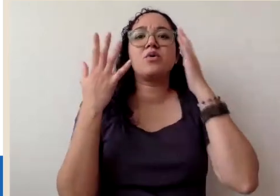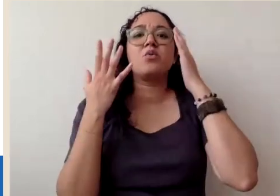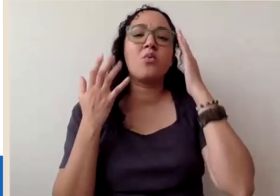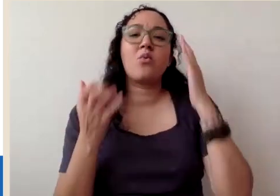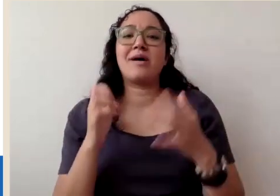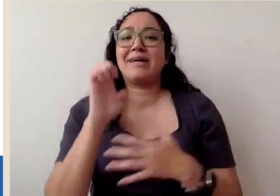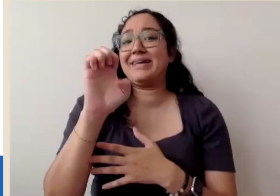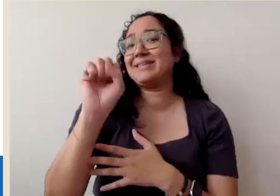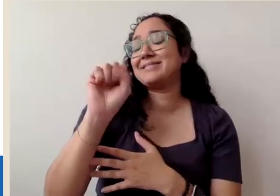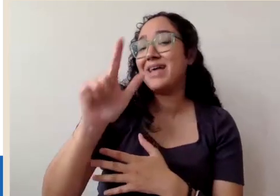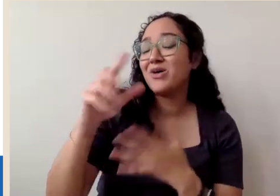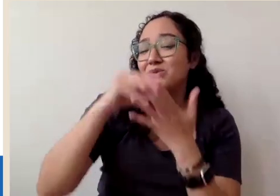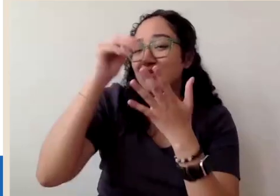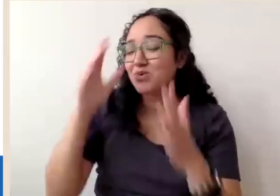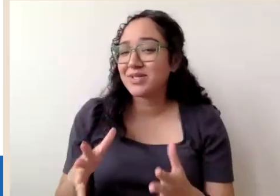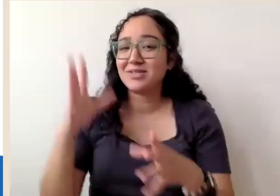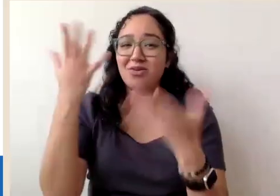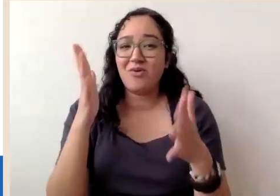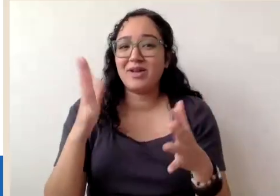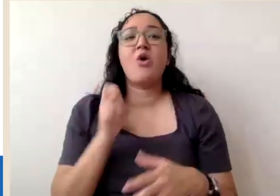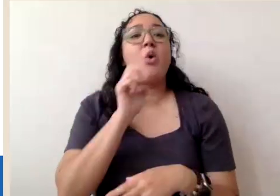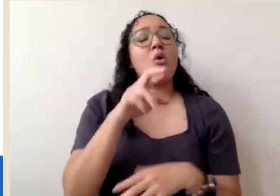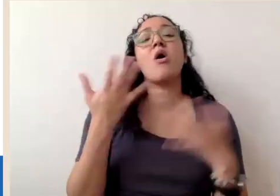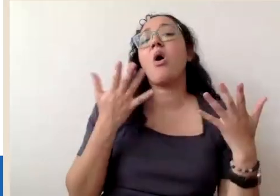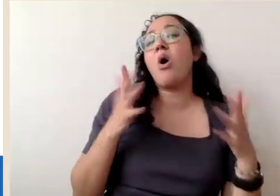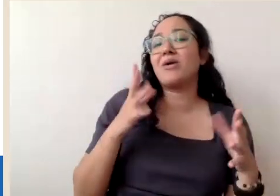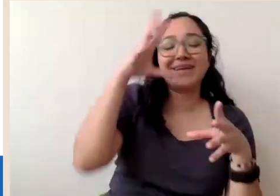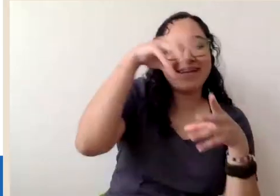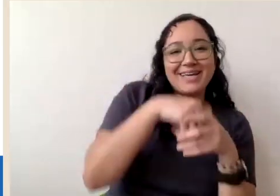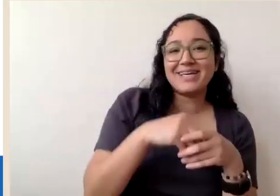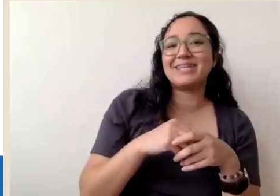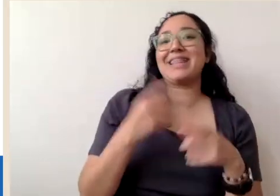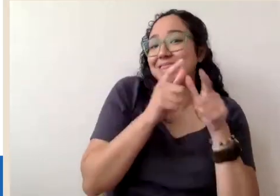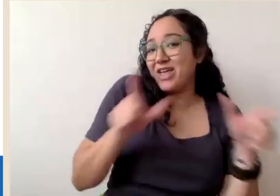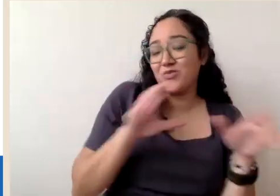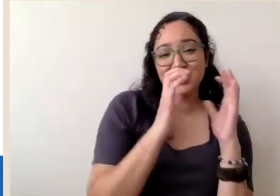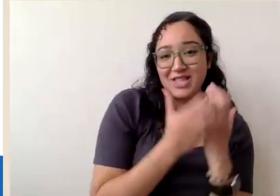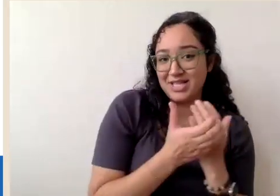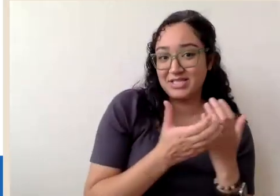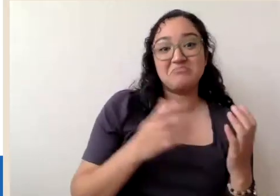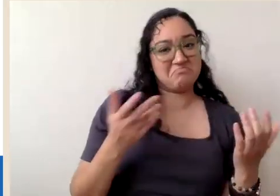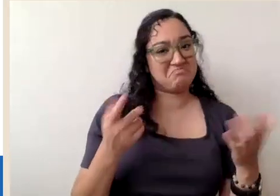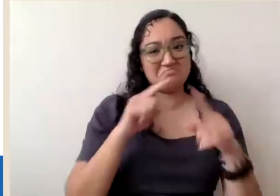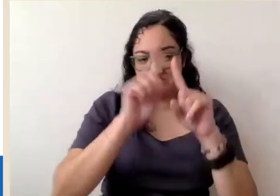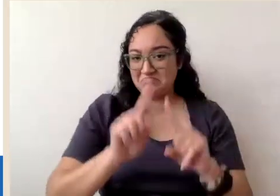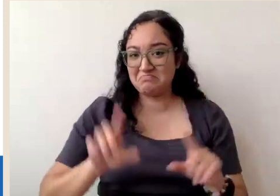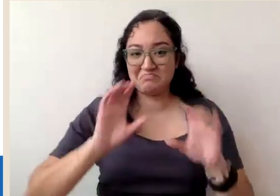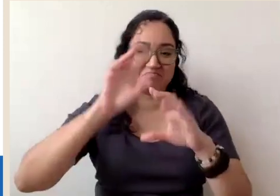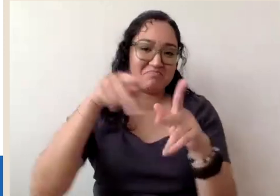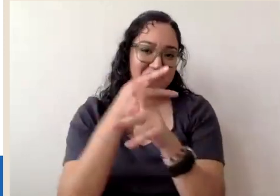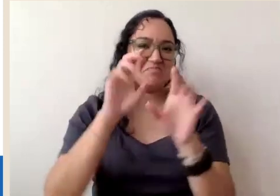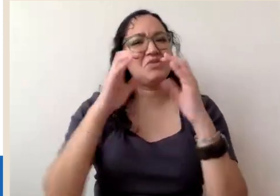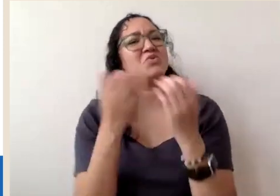in ESL classes, students that are in foreign language classes? There's students that are in different types of classes in schools. What types of students do